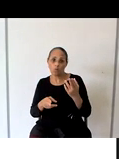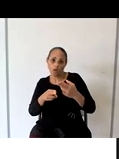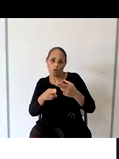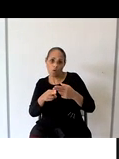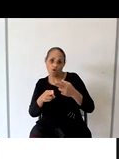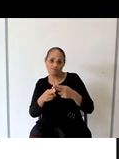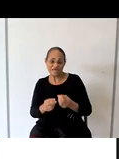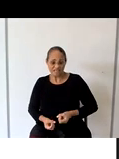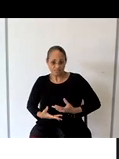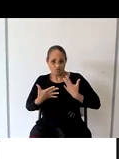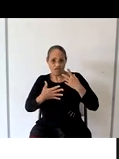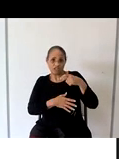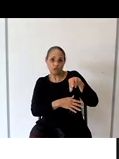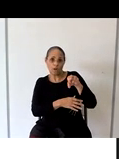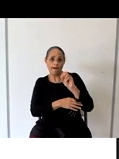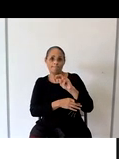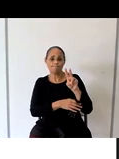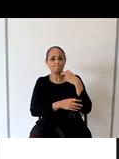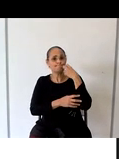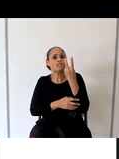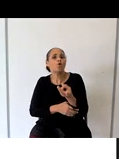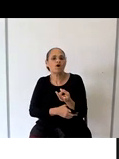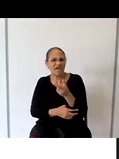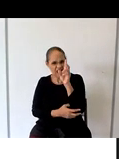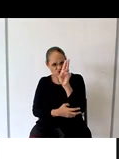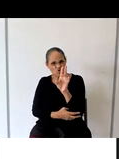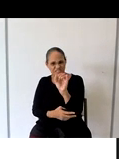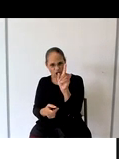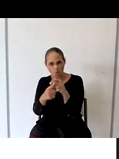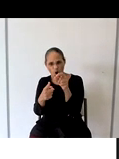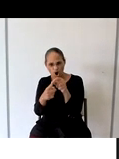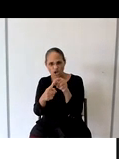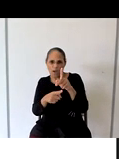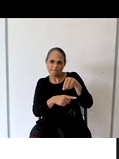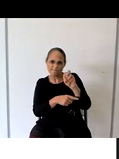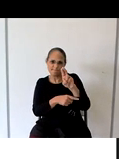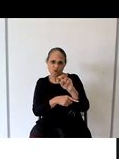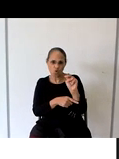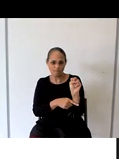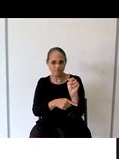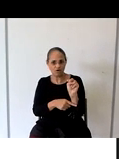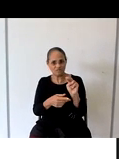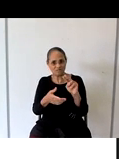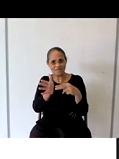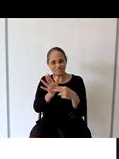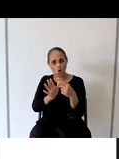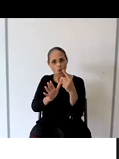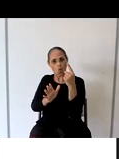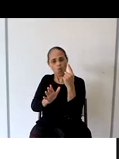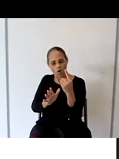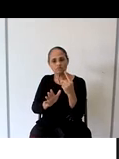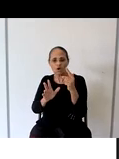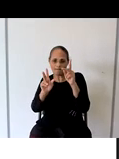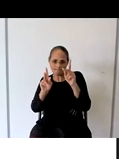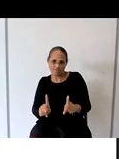porn. And I use the term porn deliberately because they objectify one group of people for the benefit of another